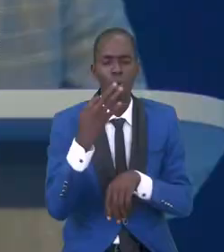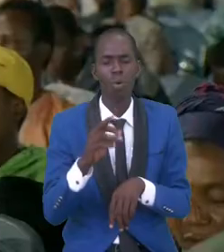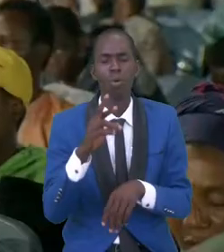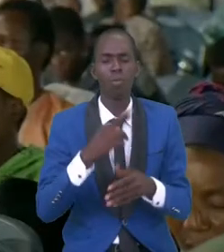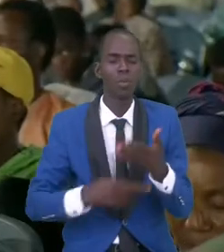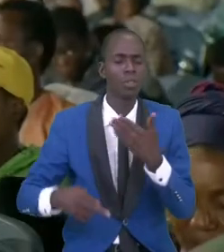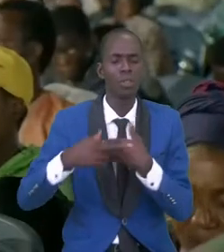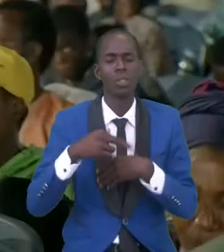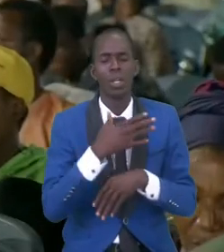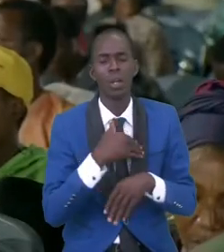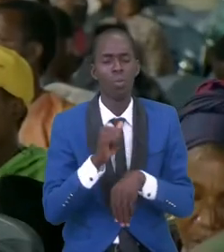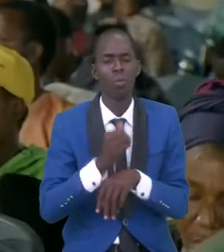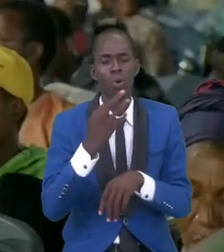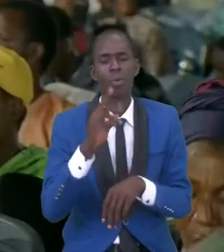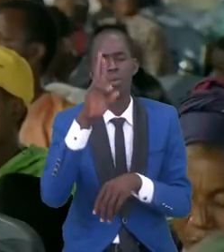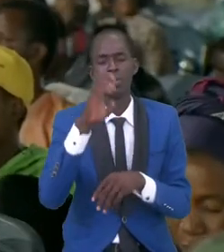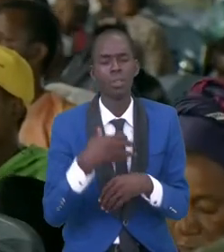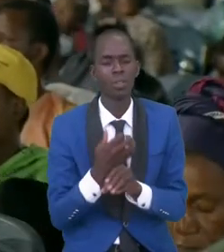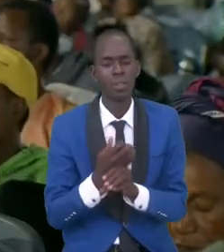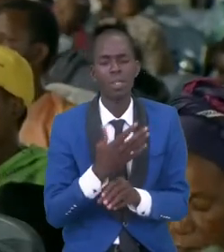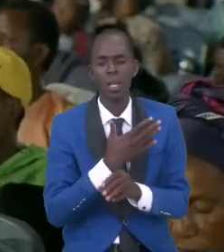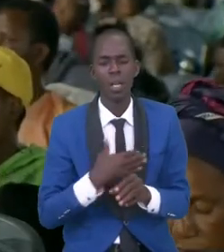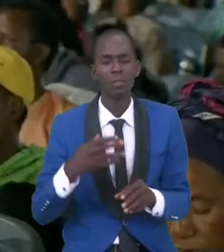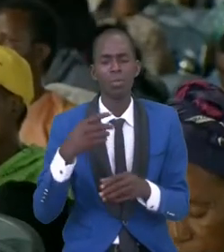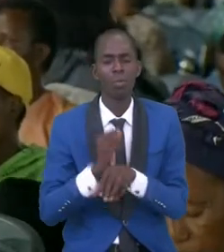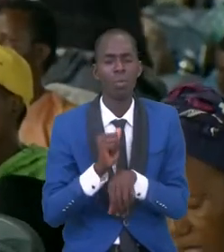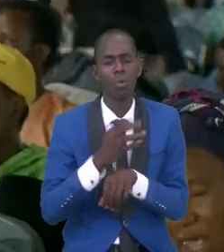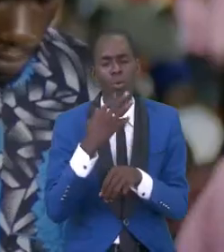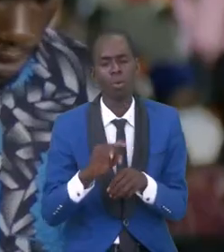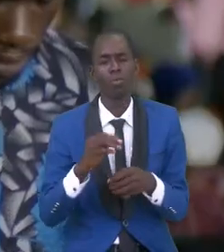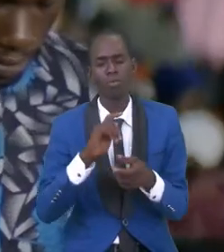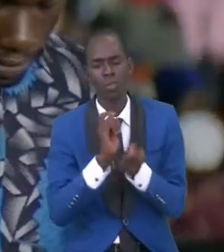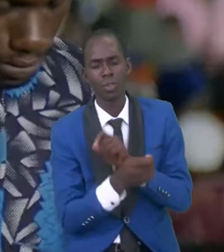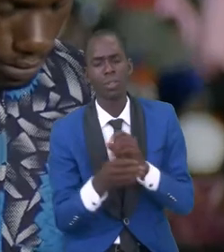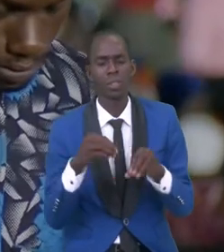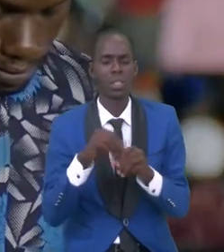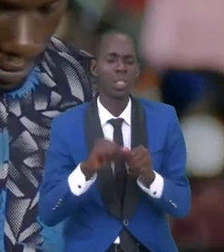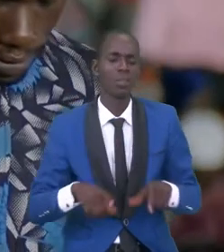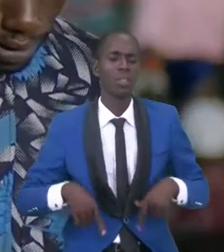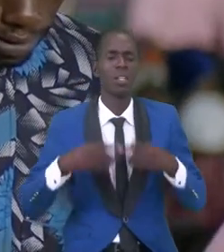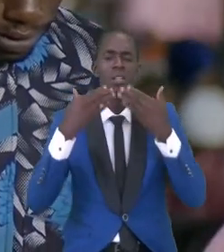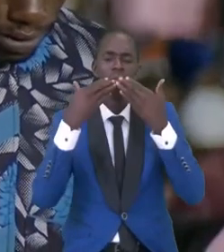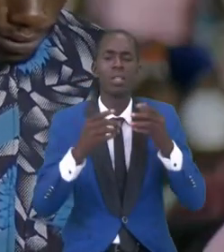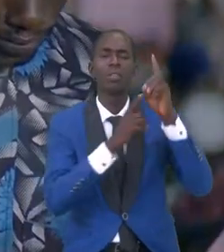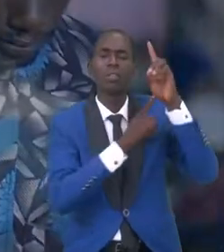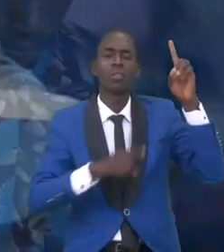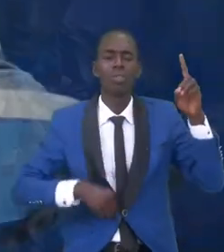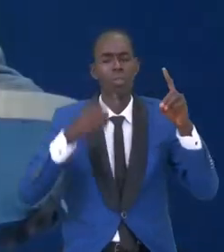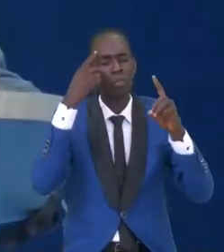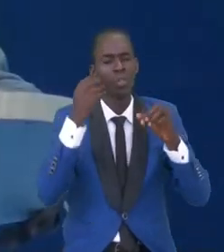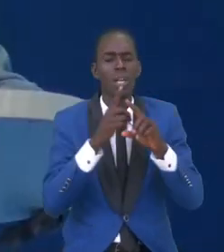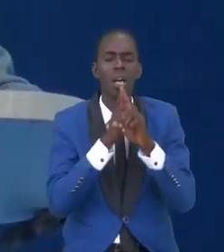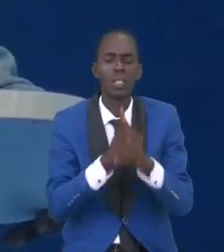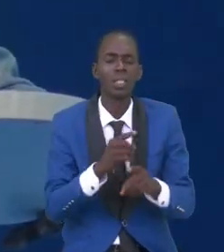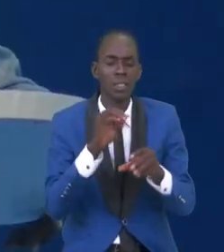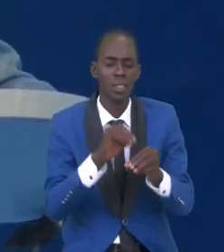and recreation and transformation in every life. Thank you, Lord, for the answer. In